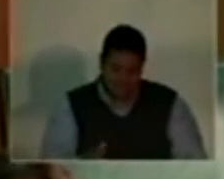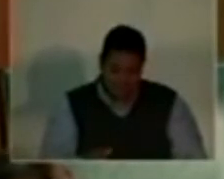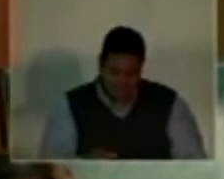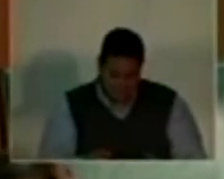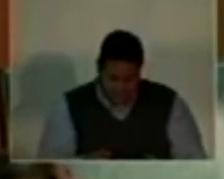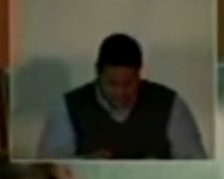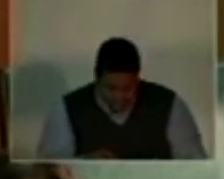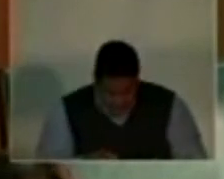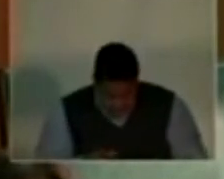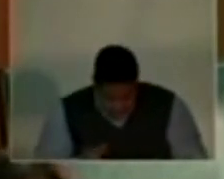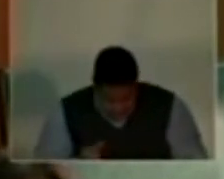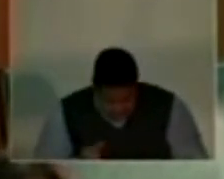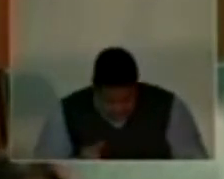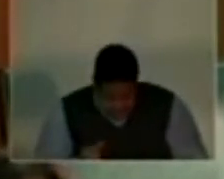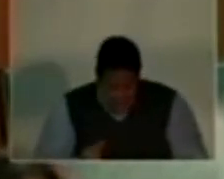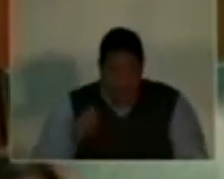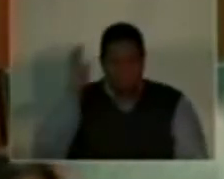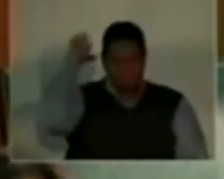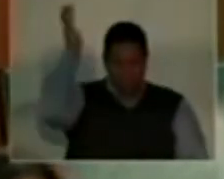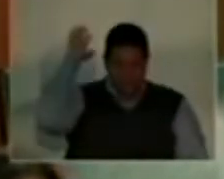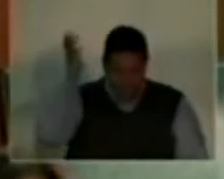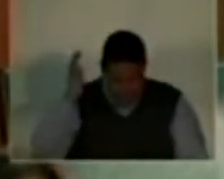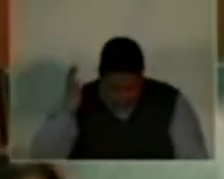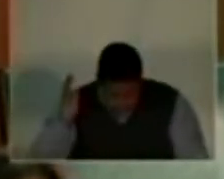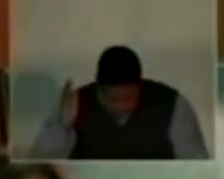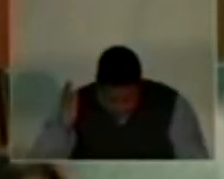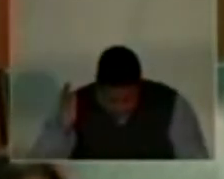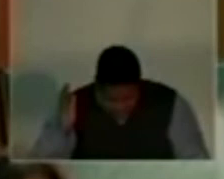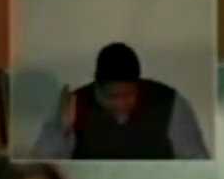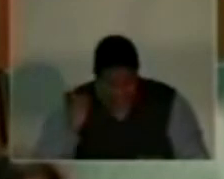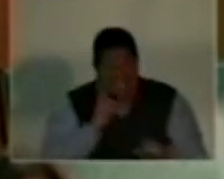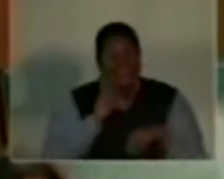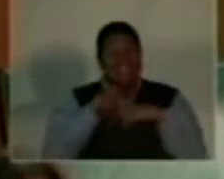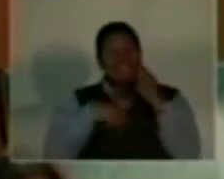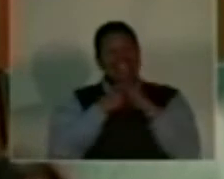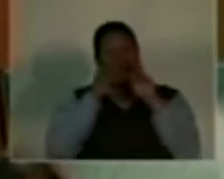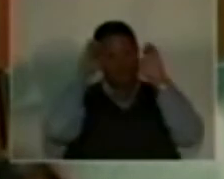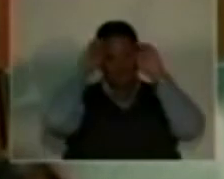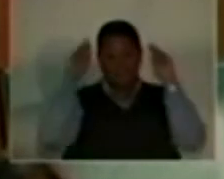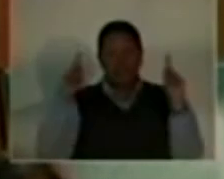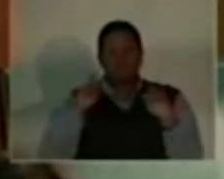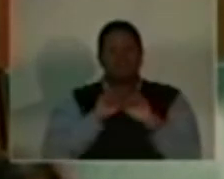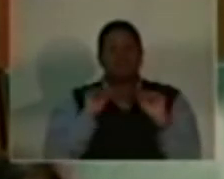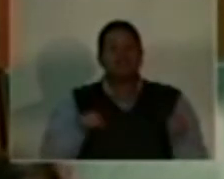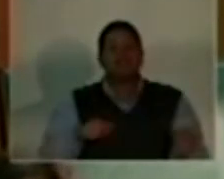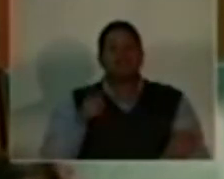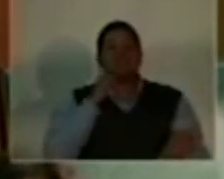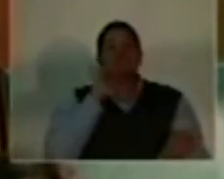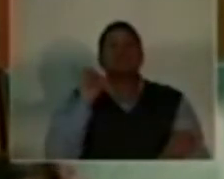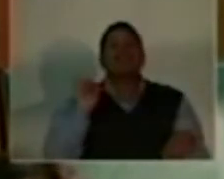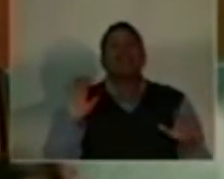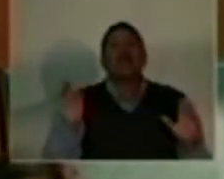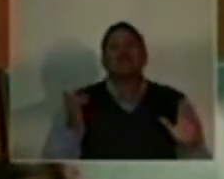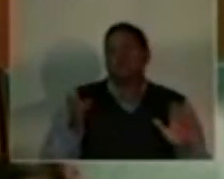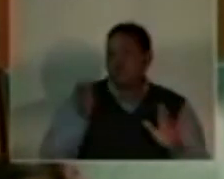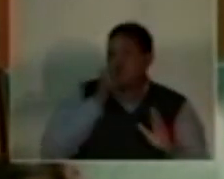the type of education system that we have now is a kind of Darwinian survival of the